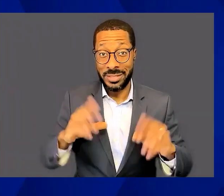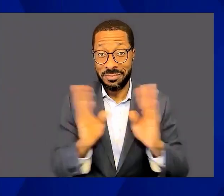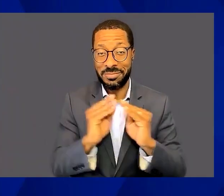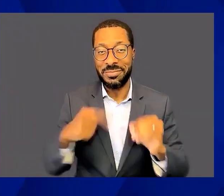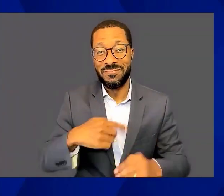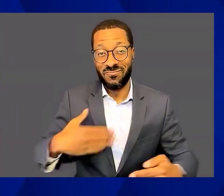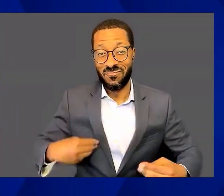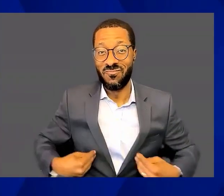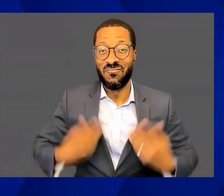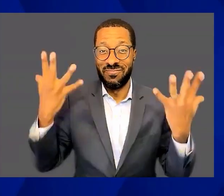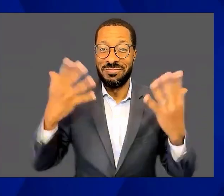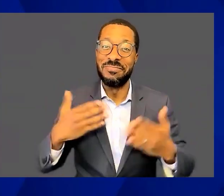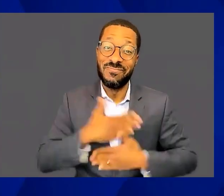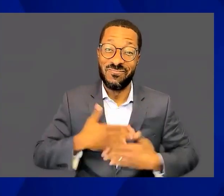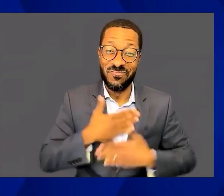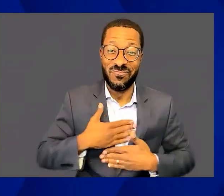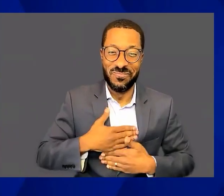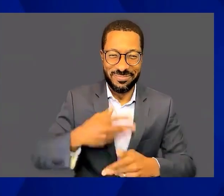everybody.